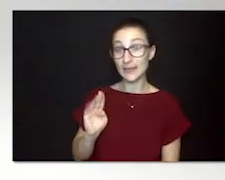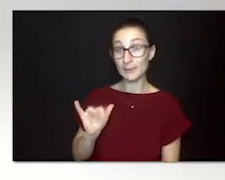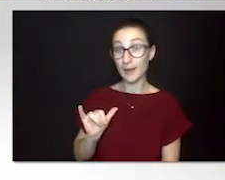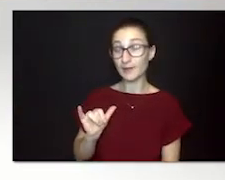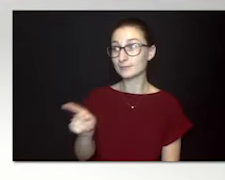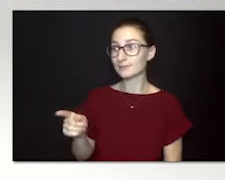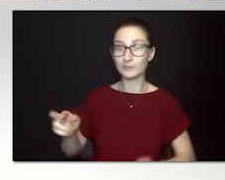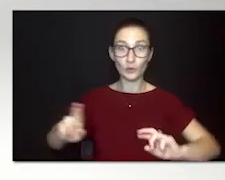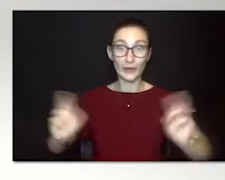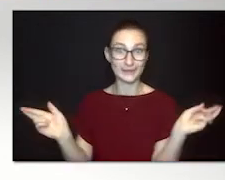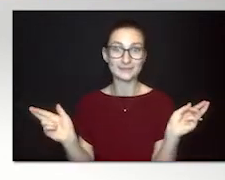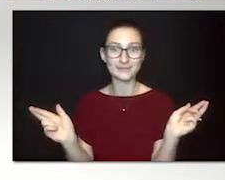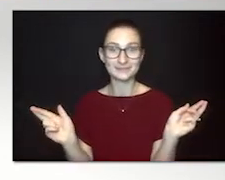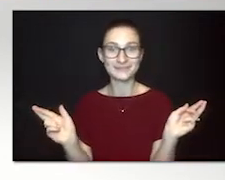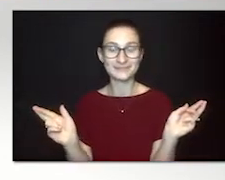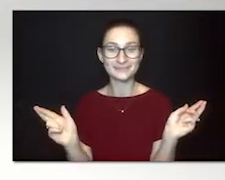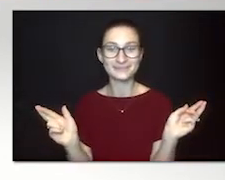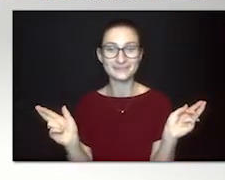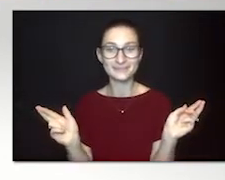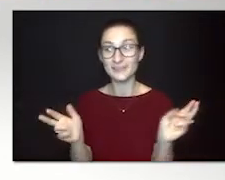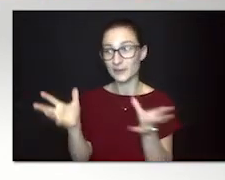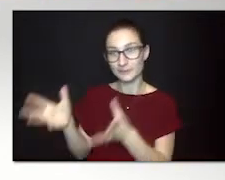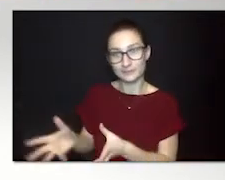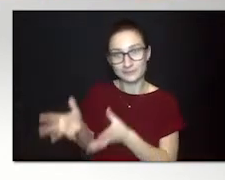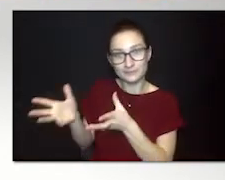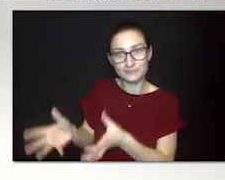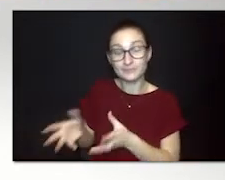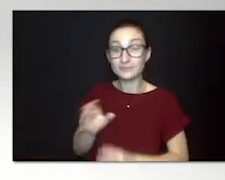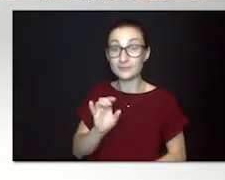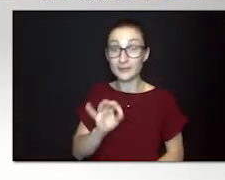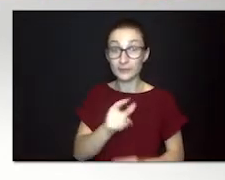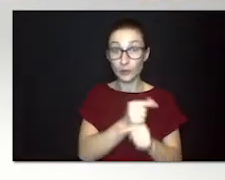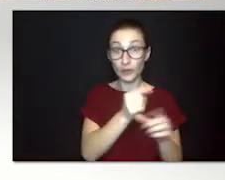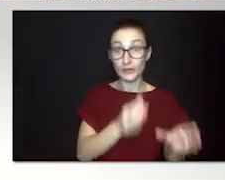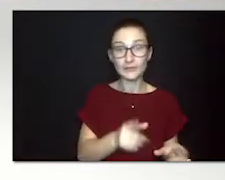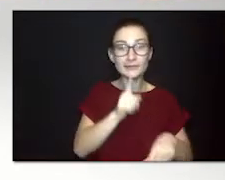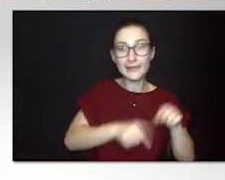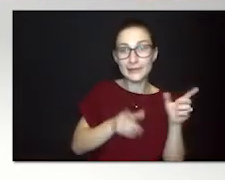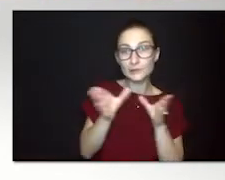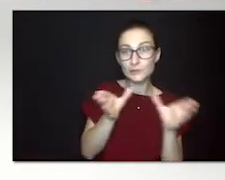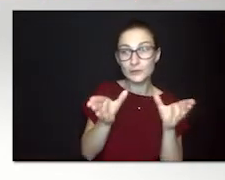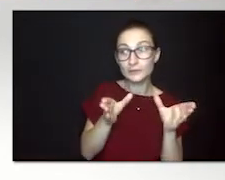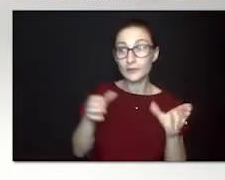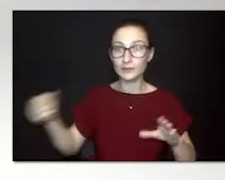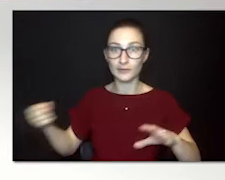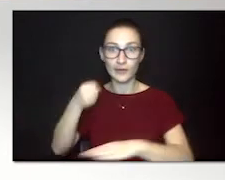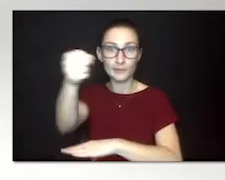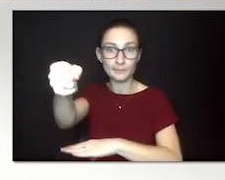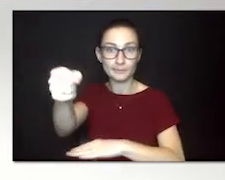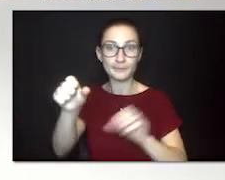just that. They're on standby if the guardian who's been appointed can no longer serve.